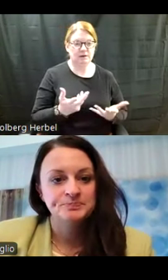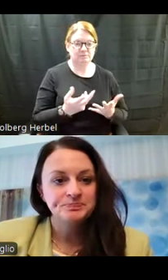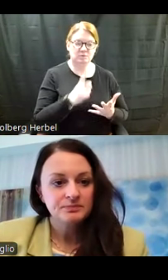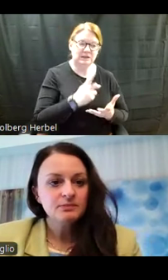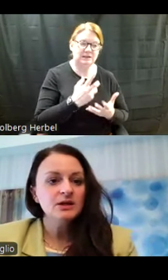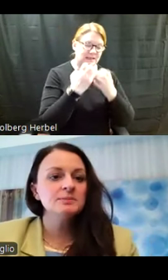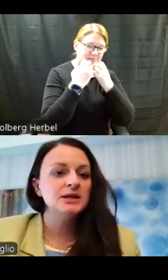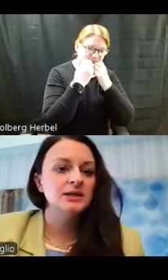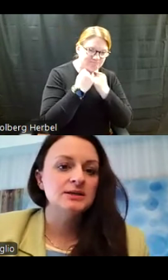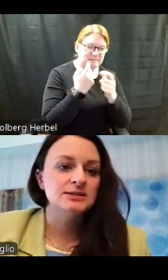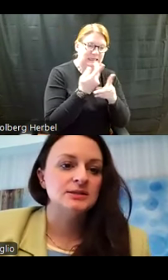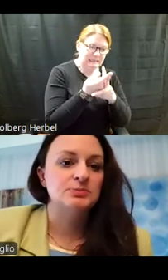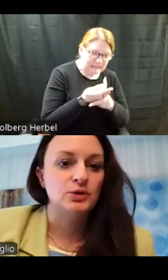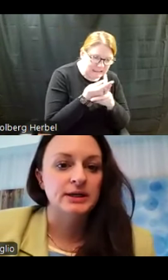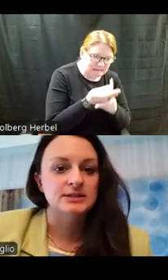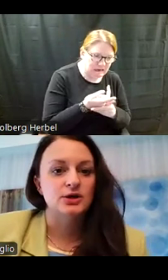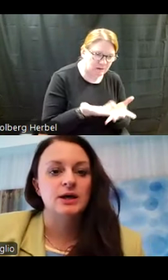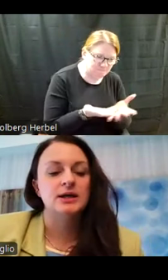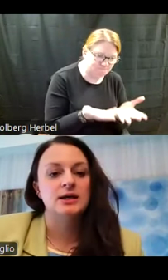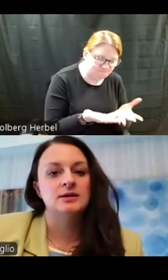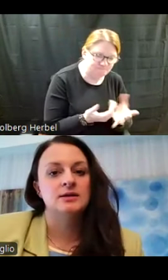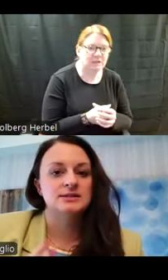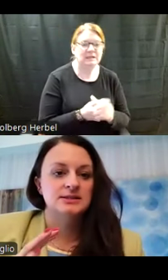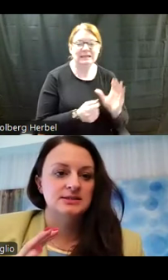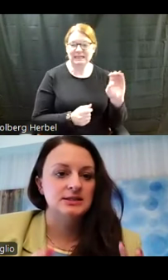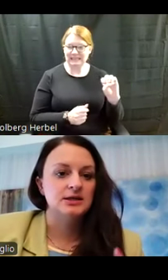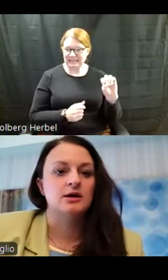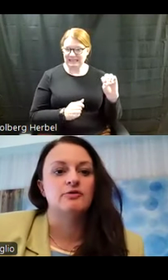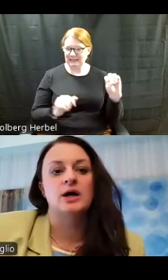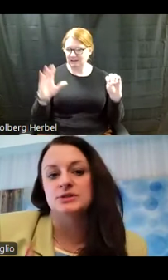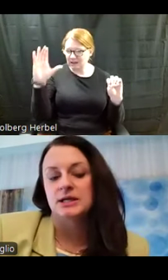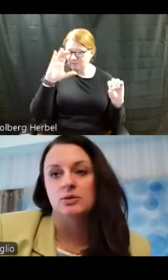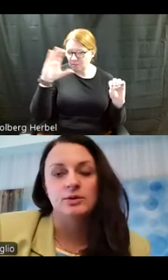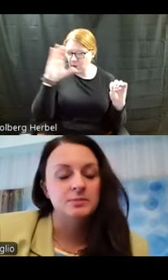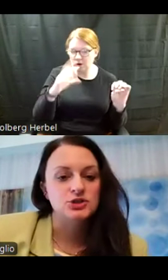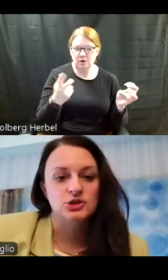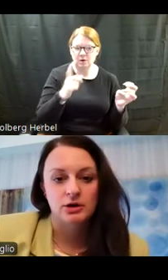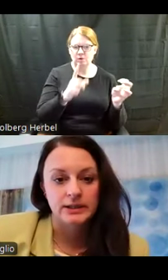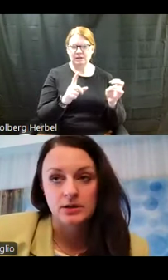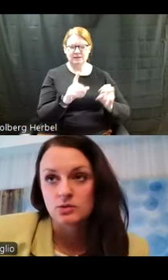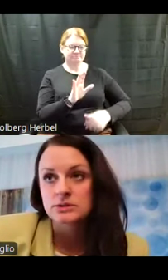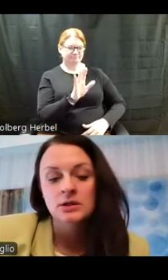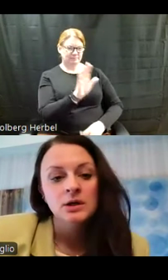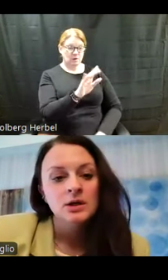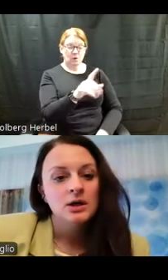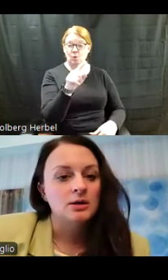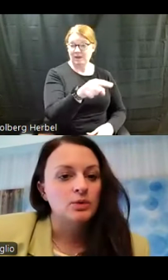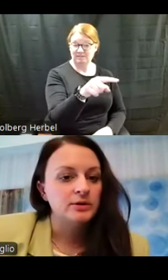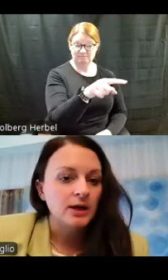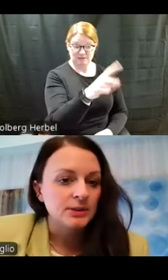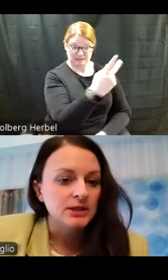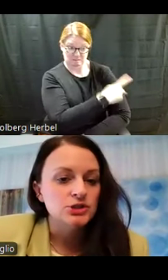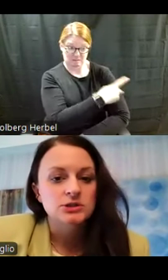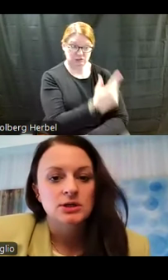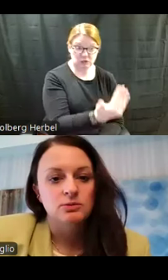care. The E is exploring. So again, this is this idea of understanding what the patient already knows, what